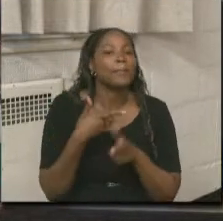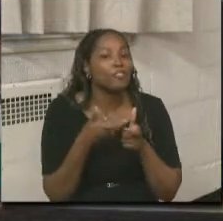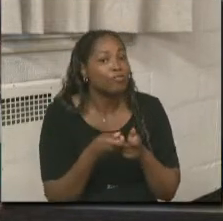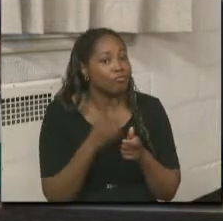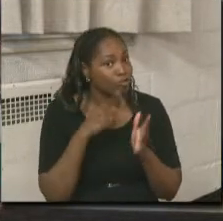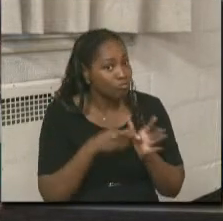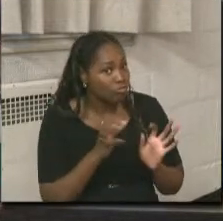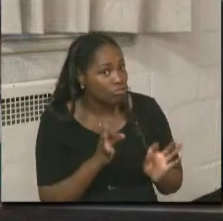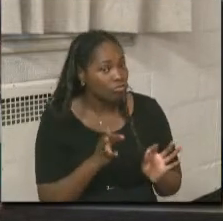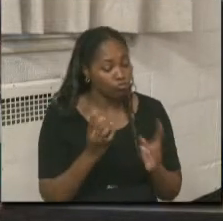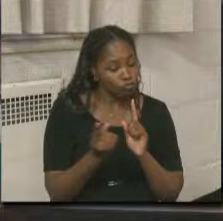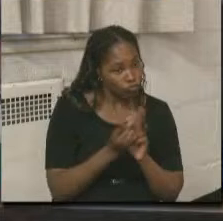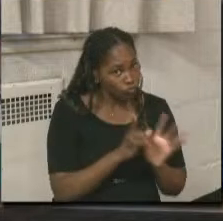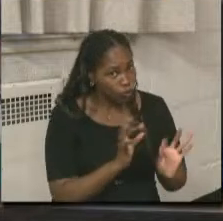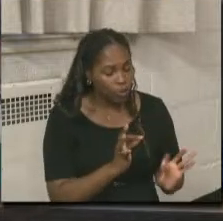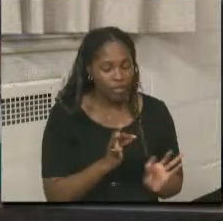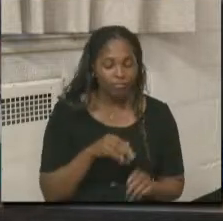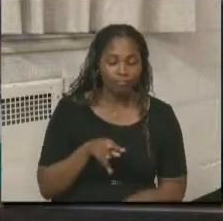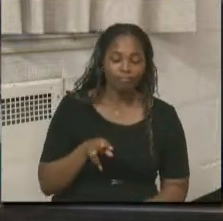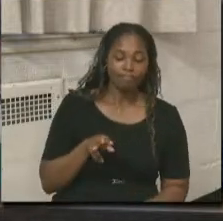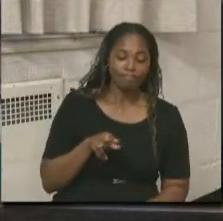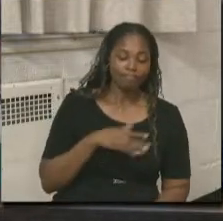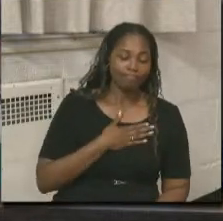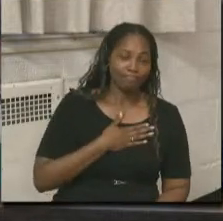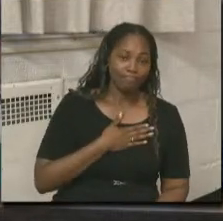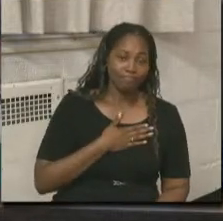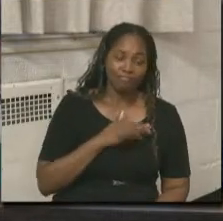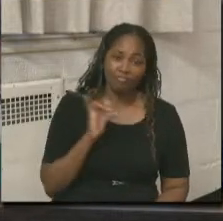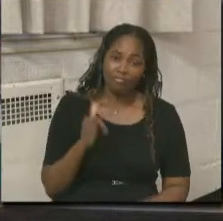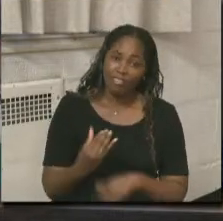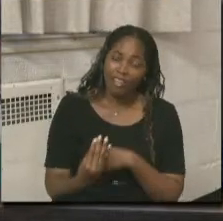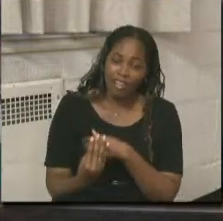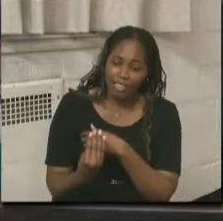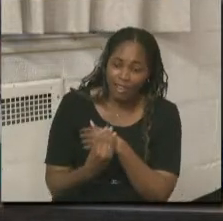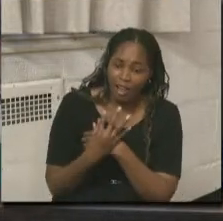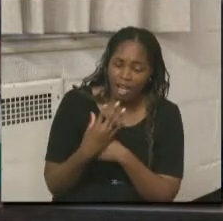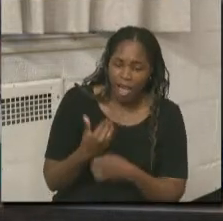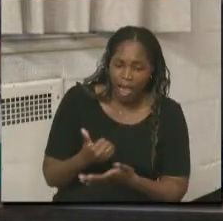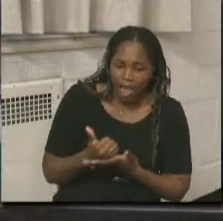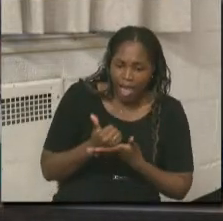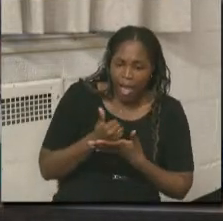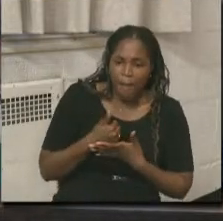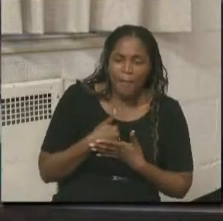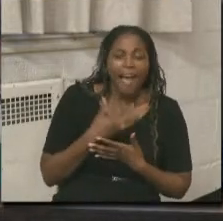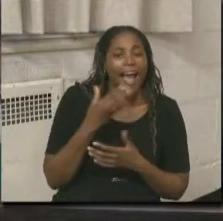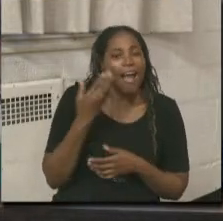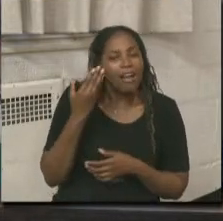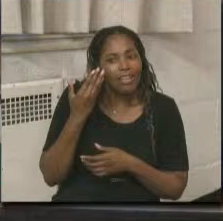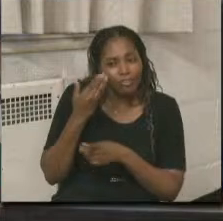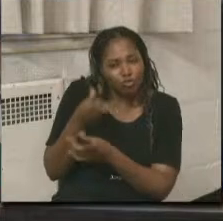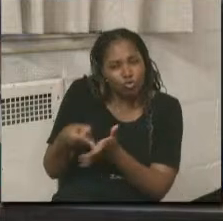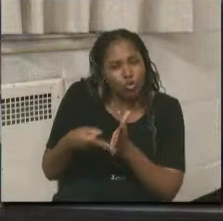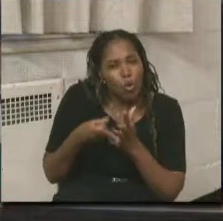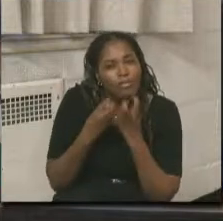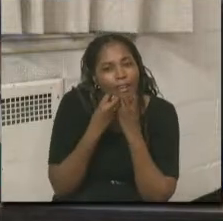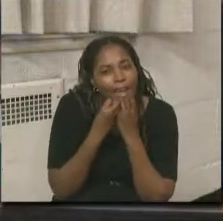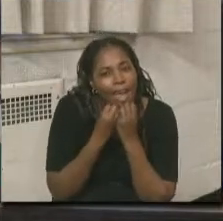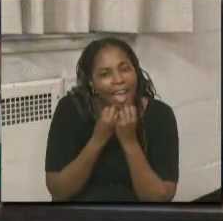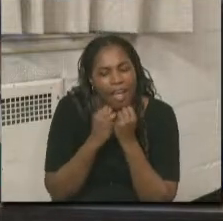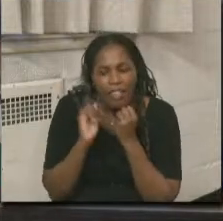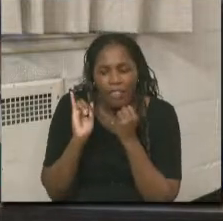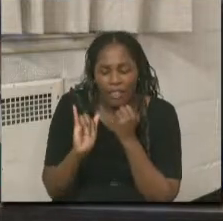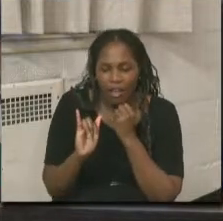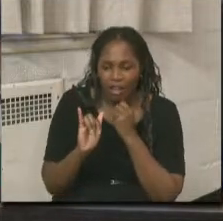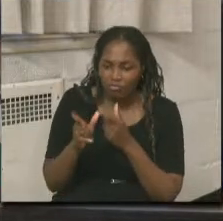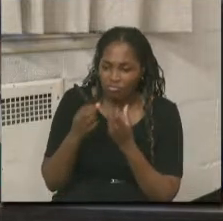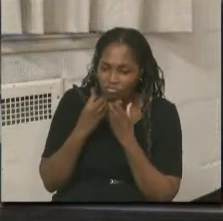truly, truly inspired me, and it's guided me. And just to know that someone cared, that meant enough. And it can go a long way, more than